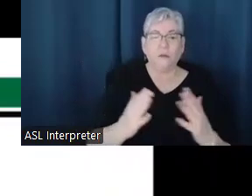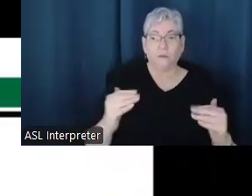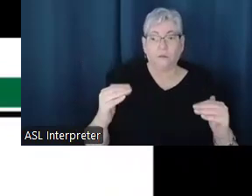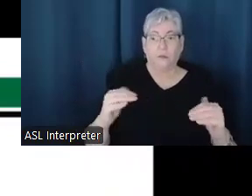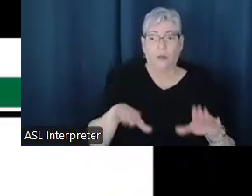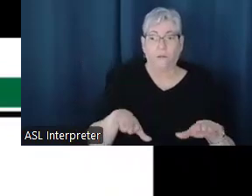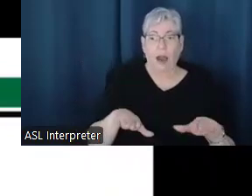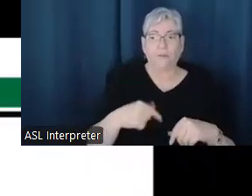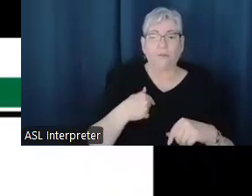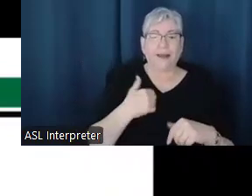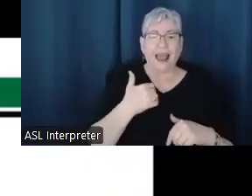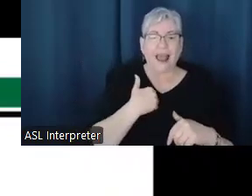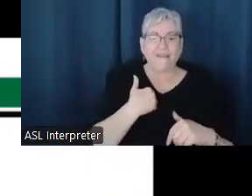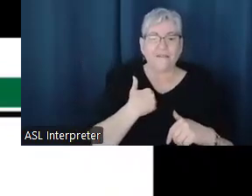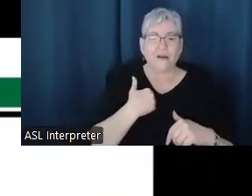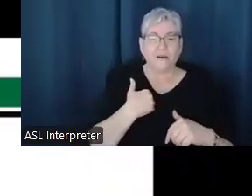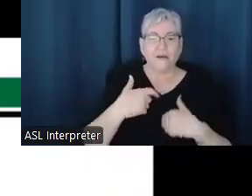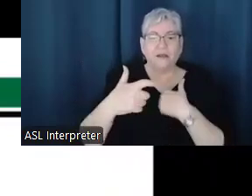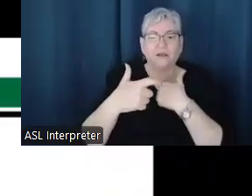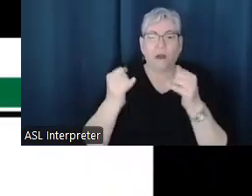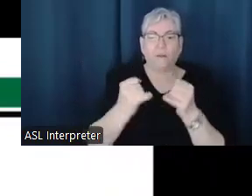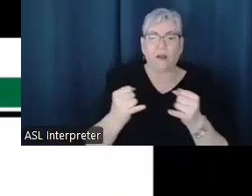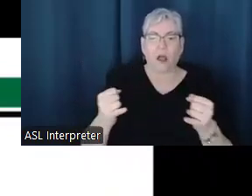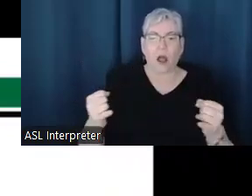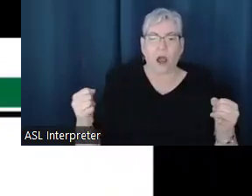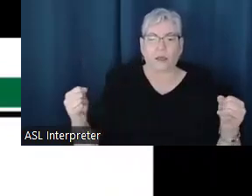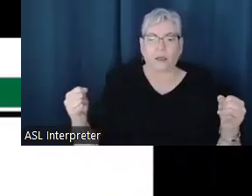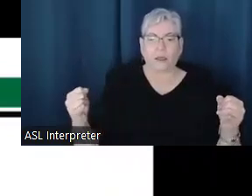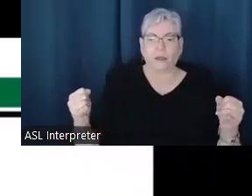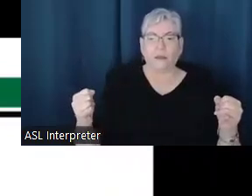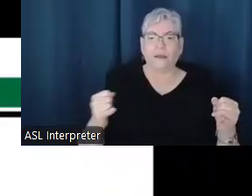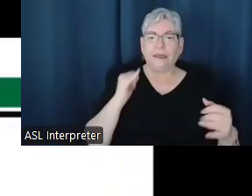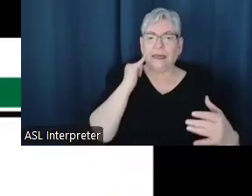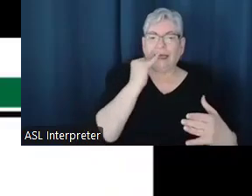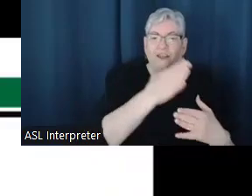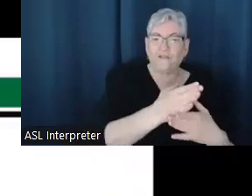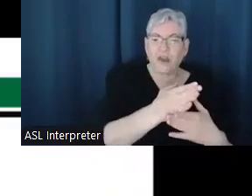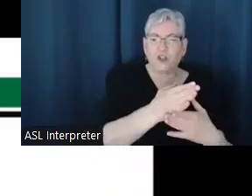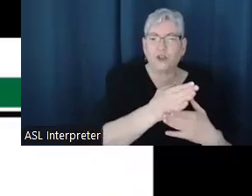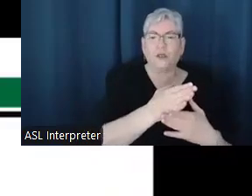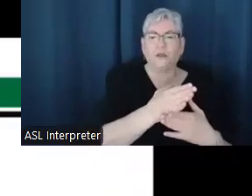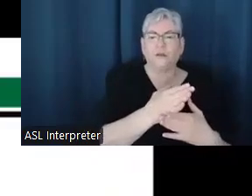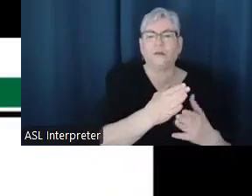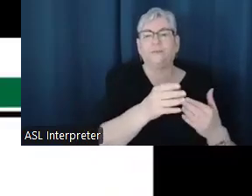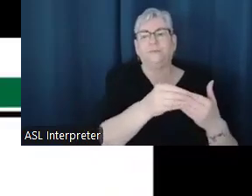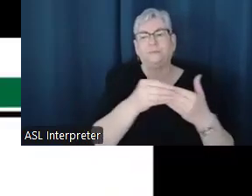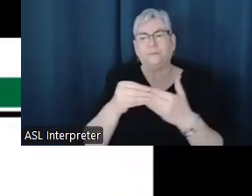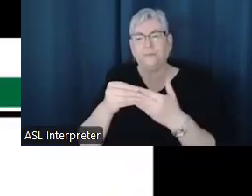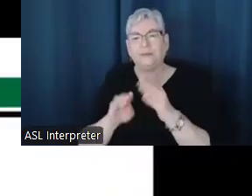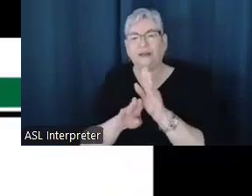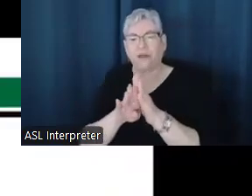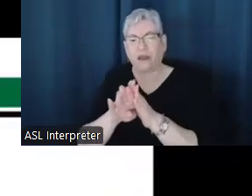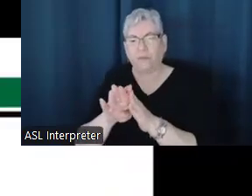of have this timeline where there's intervention, which leads into development, which leads us